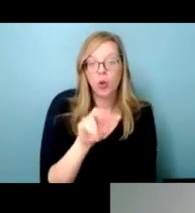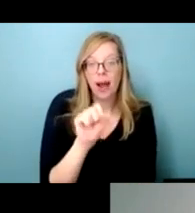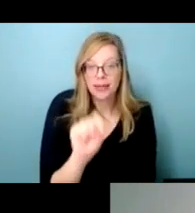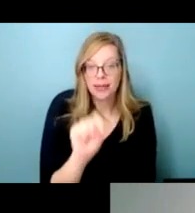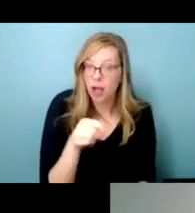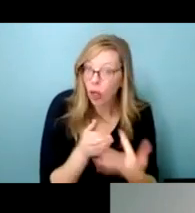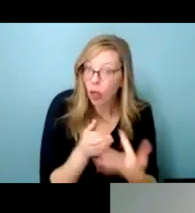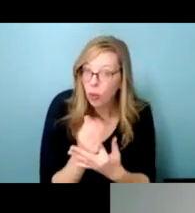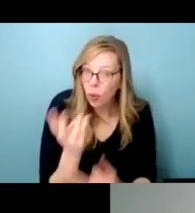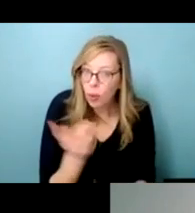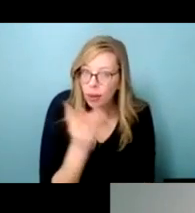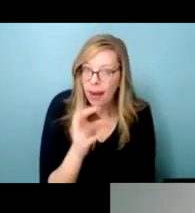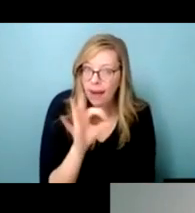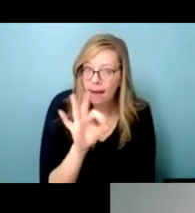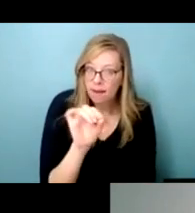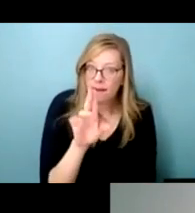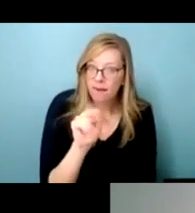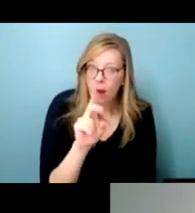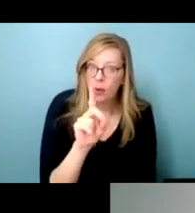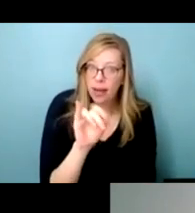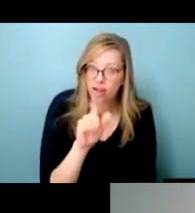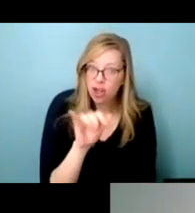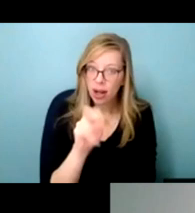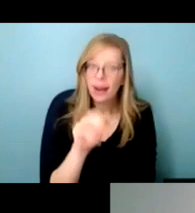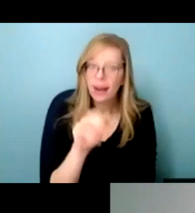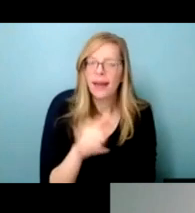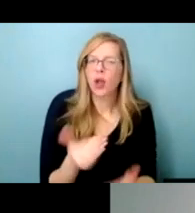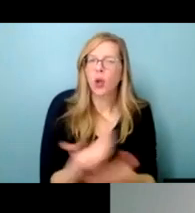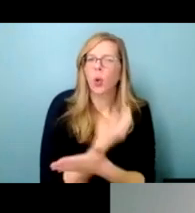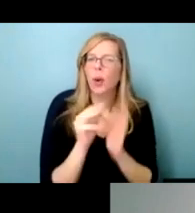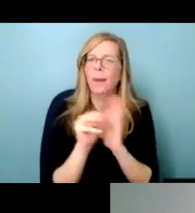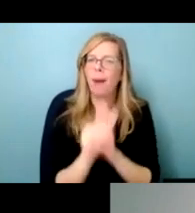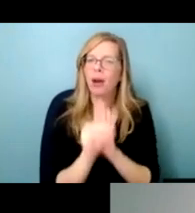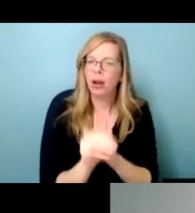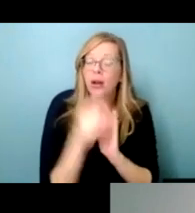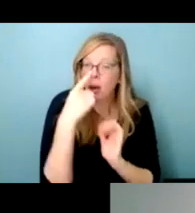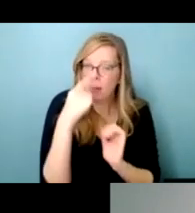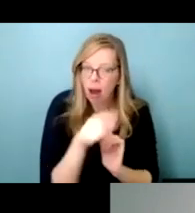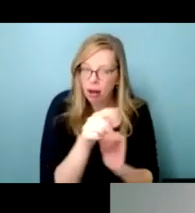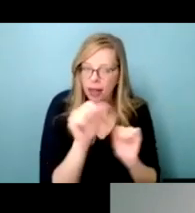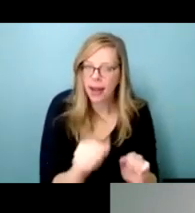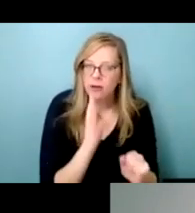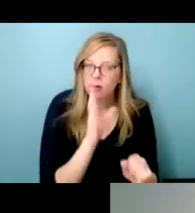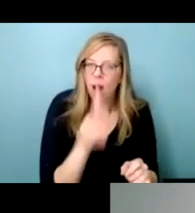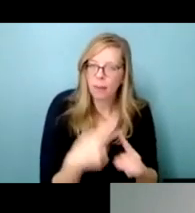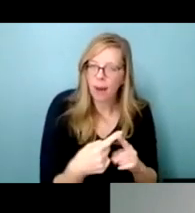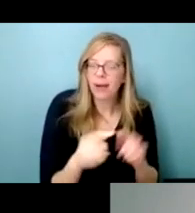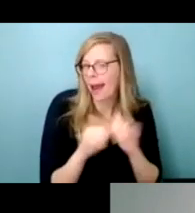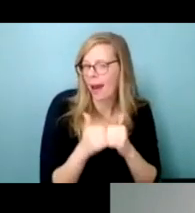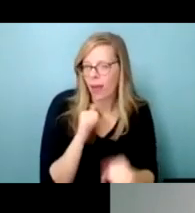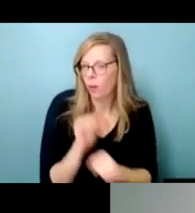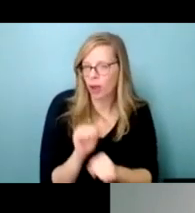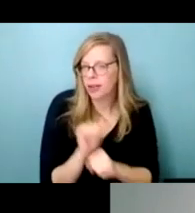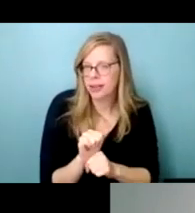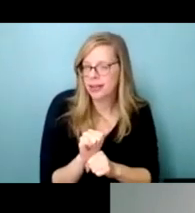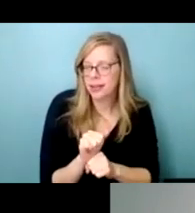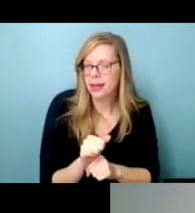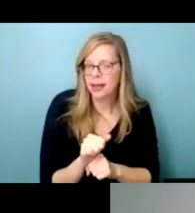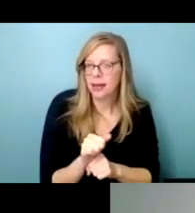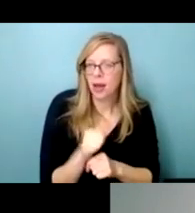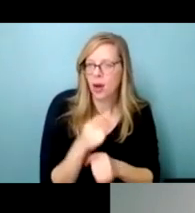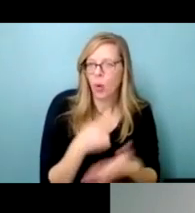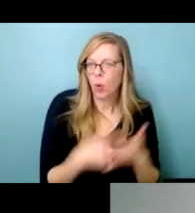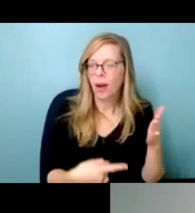Winnipeg Foundation? And I think this is a relatively new model. Can you talk about how that works and what